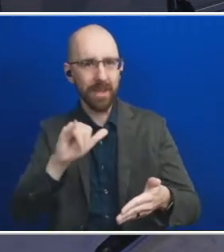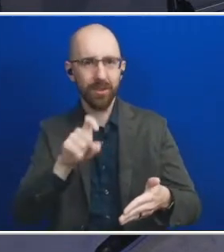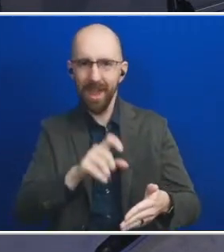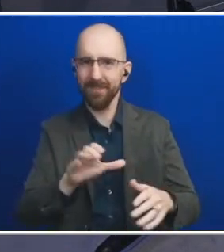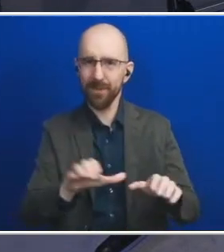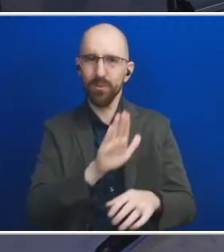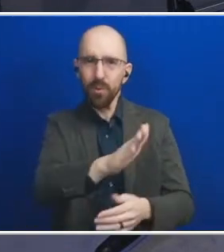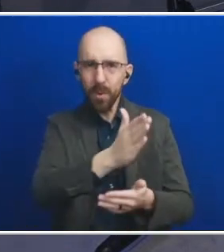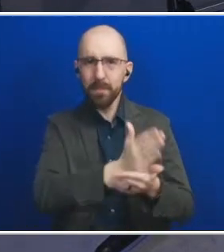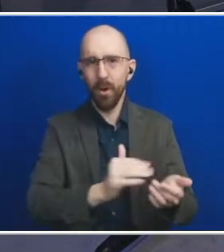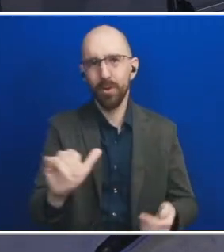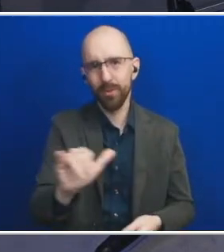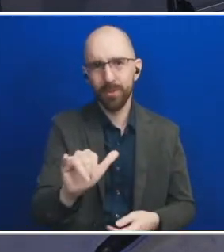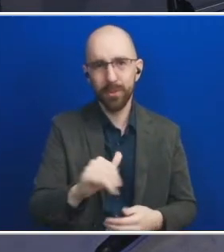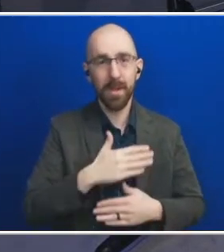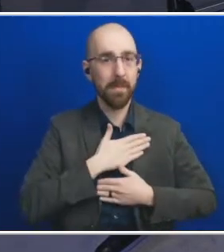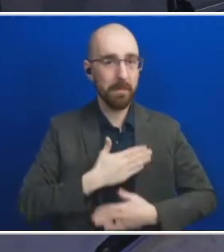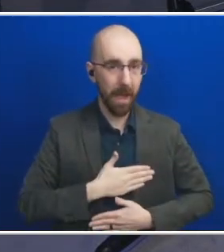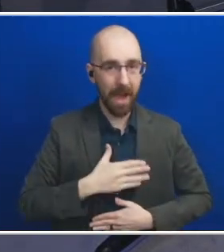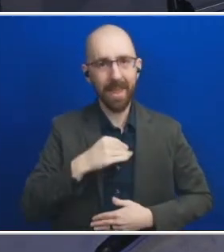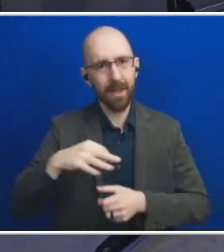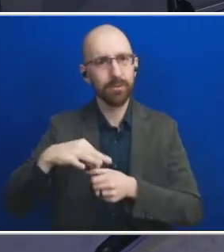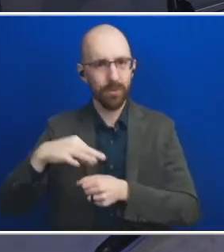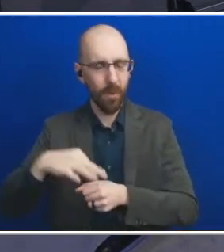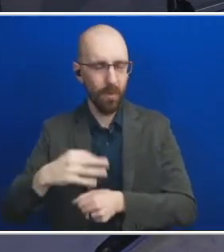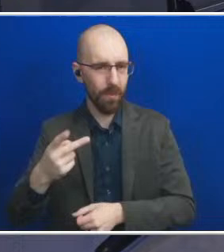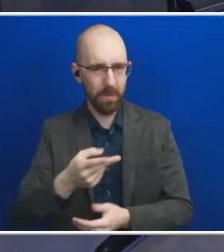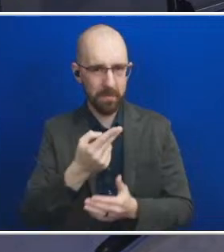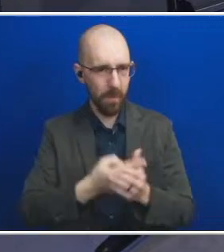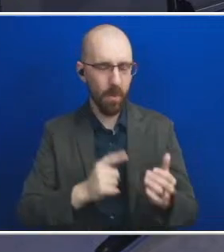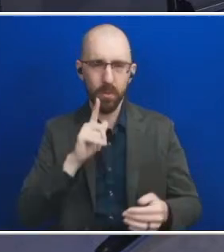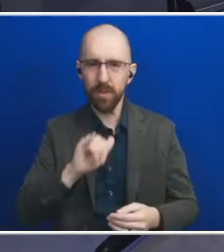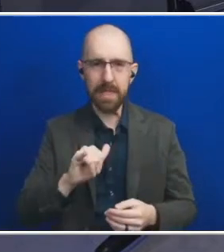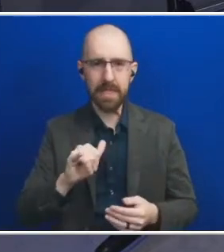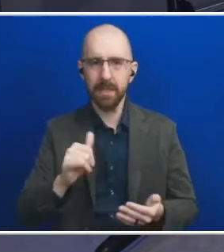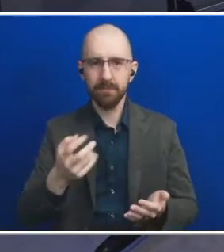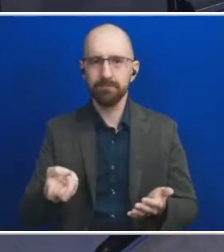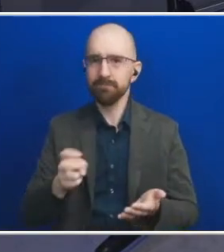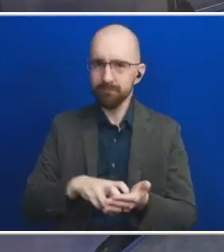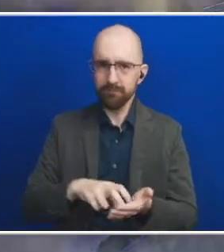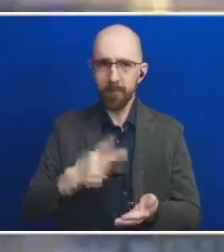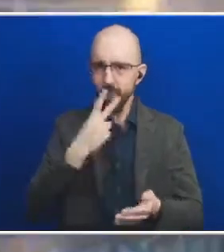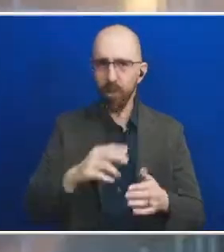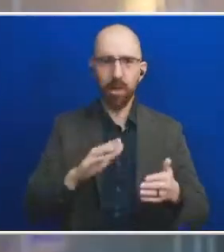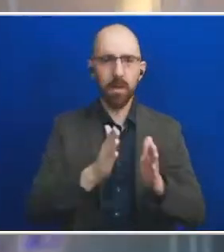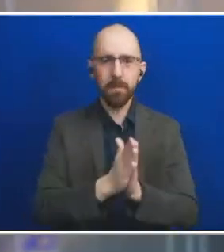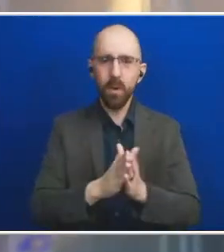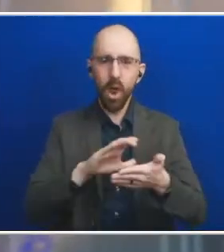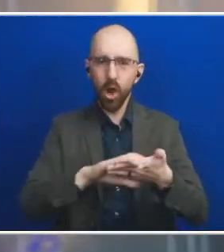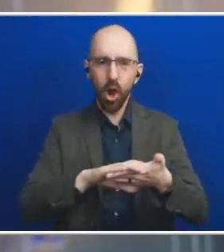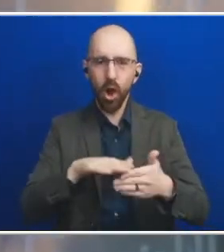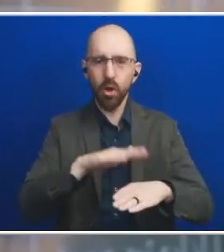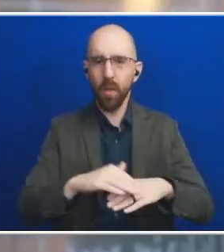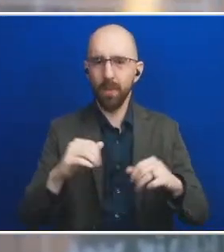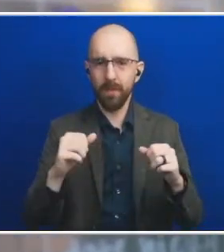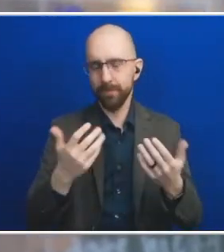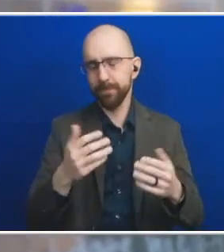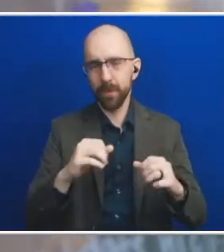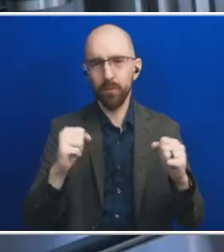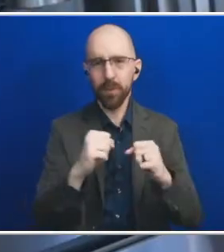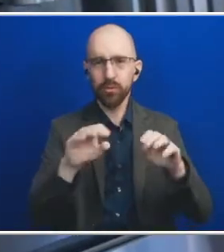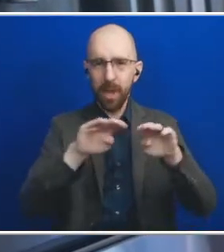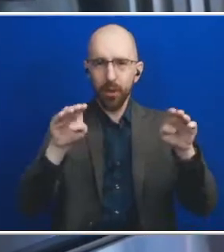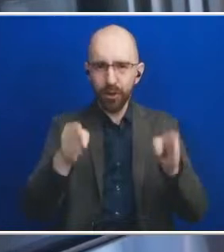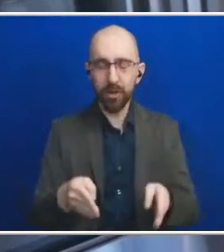and soul, because I know you both really get up and you look at those prayer cards that are on your refrigerator and really take it to